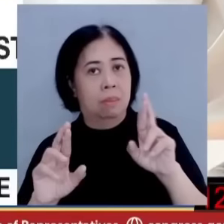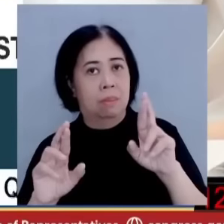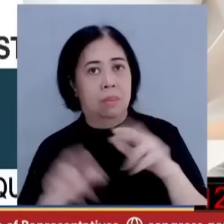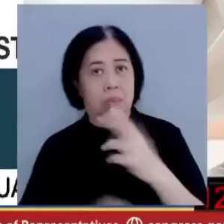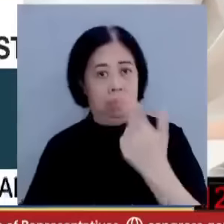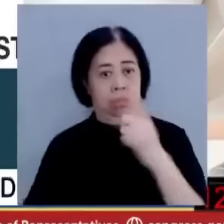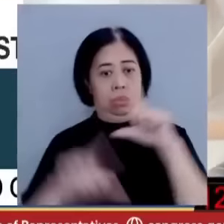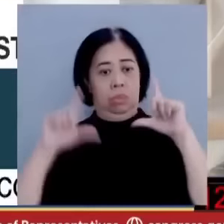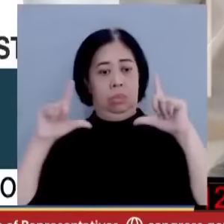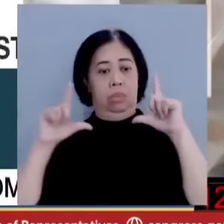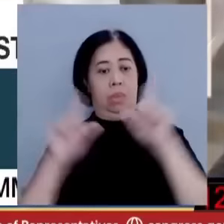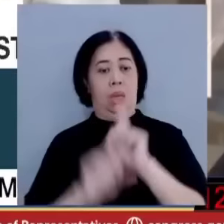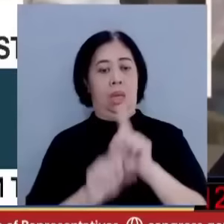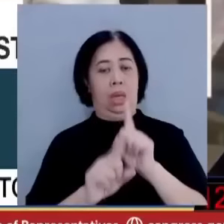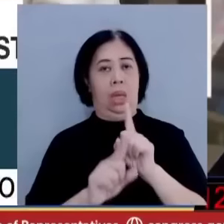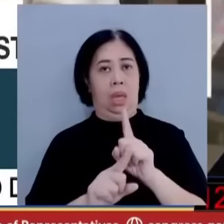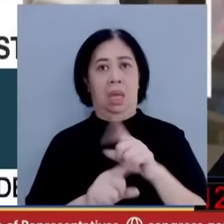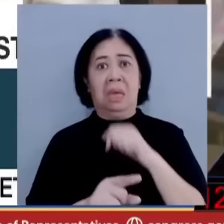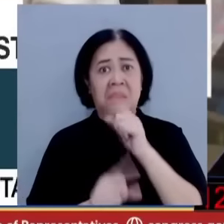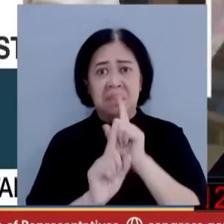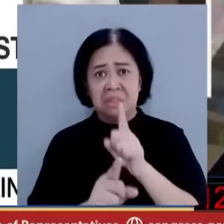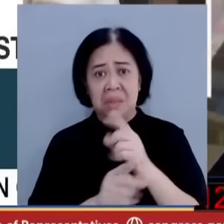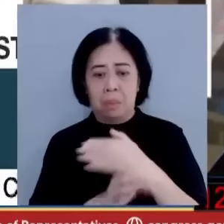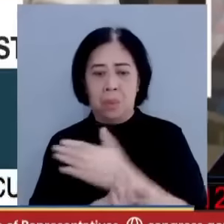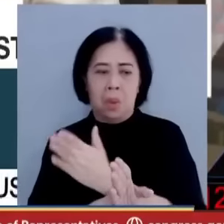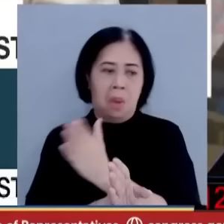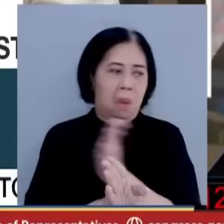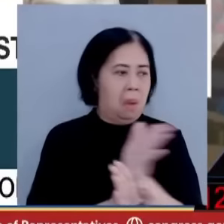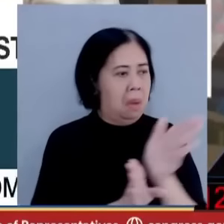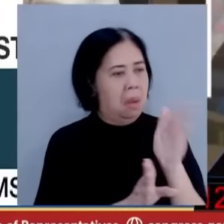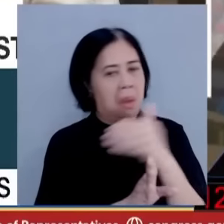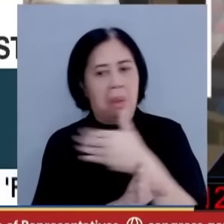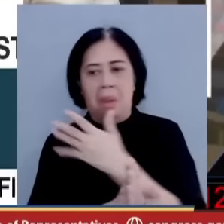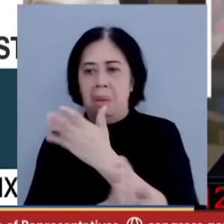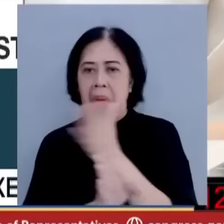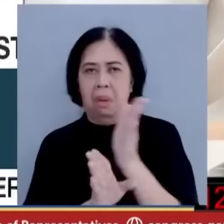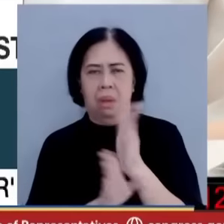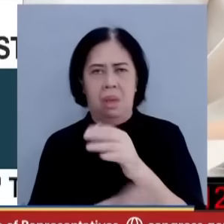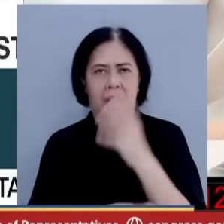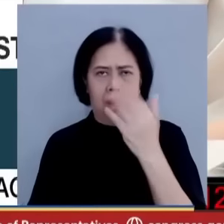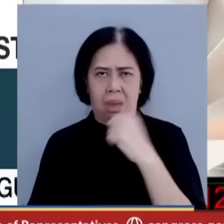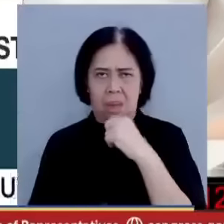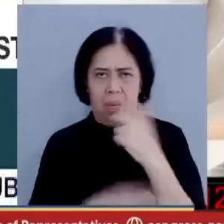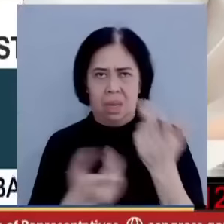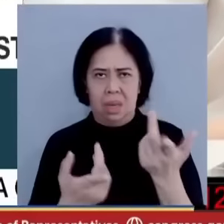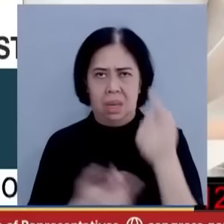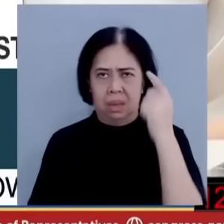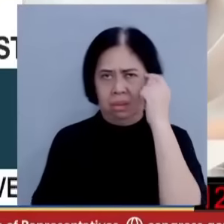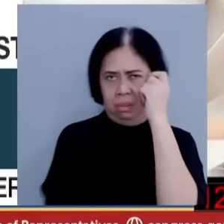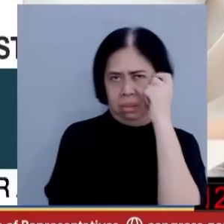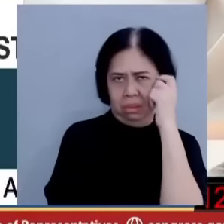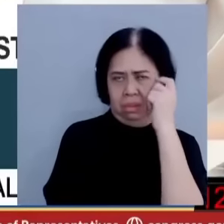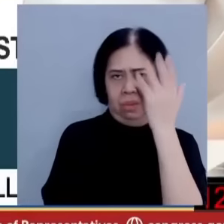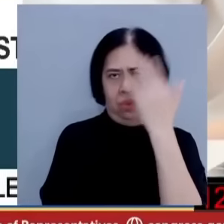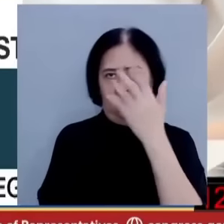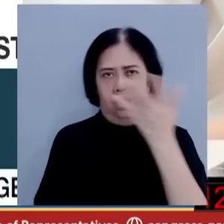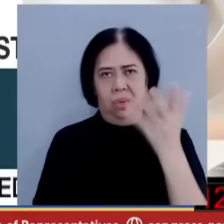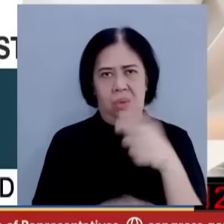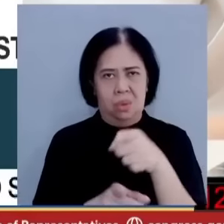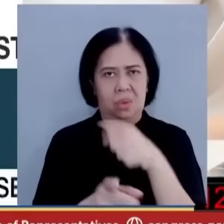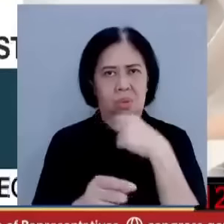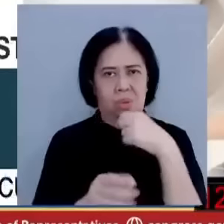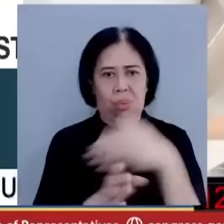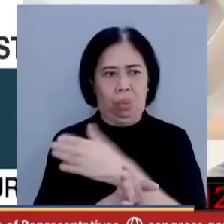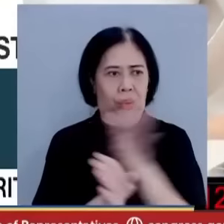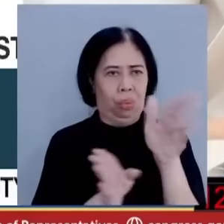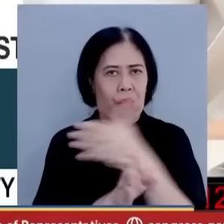Ang problema, hindi nga sinasagot eh. Iniiba yung usapan. Mm-hmm. So, ano pang iisipin mo dito? Eh, you're diverting